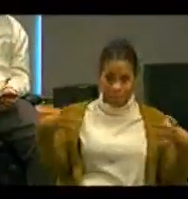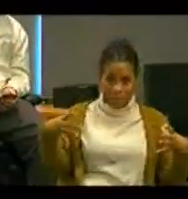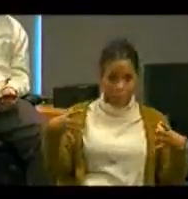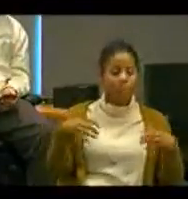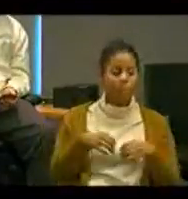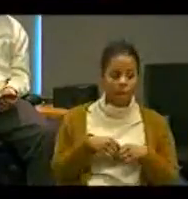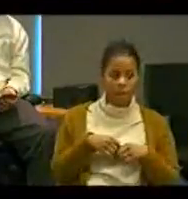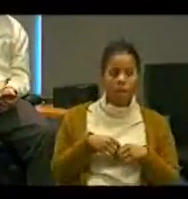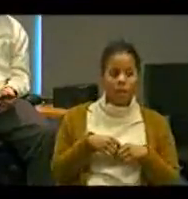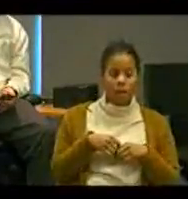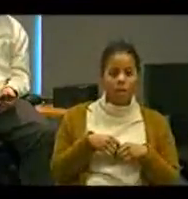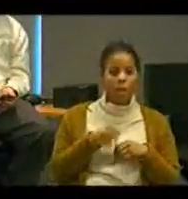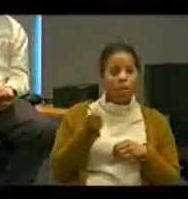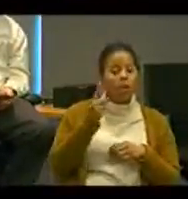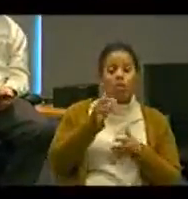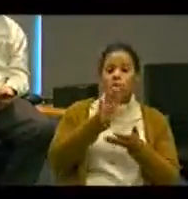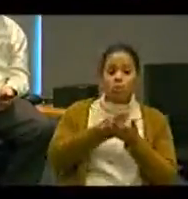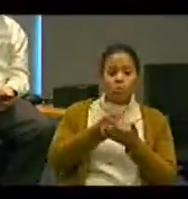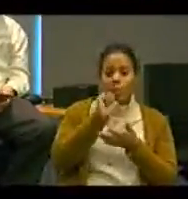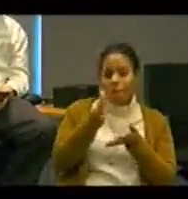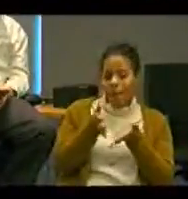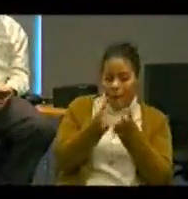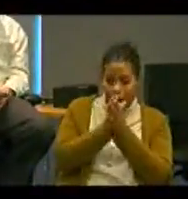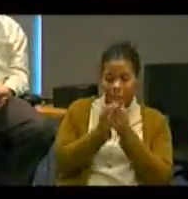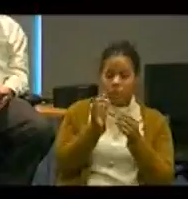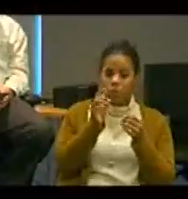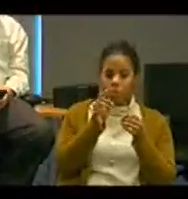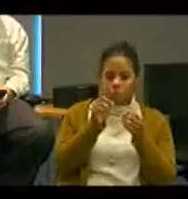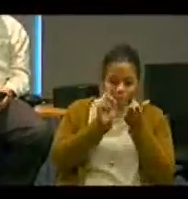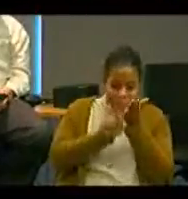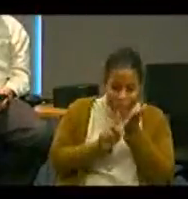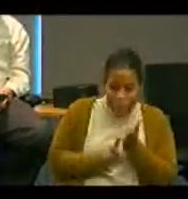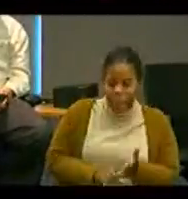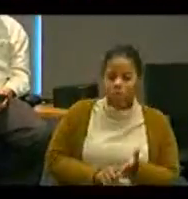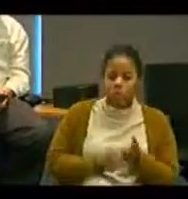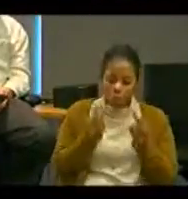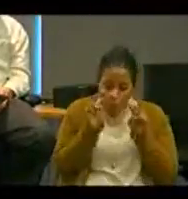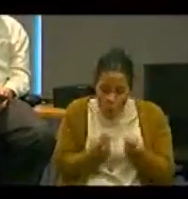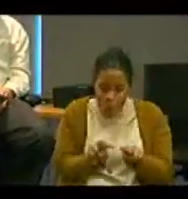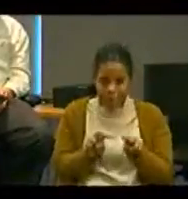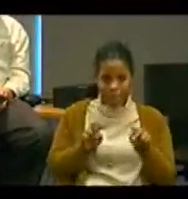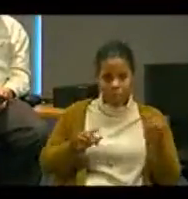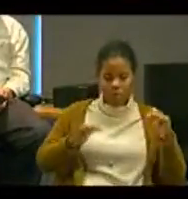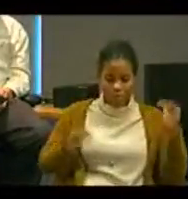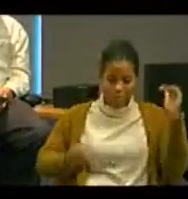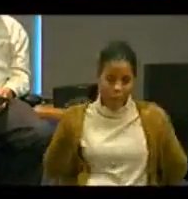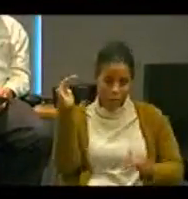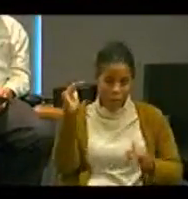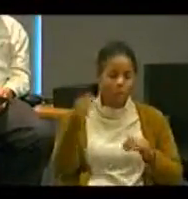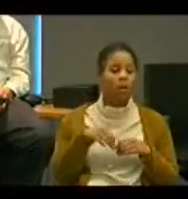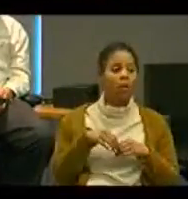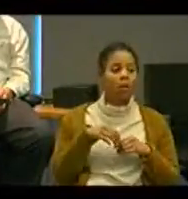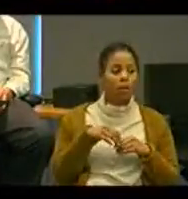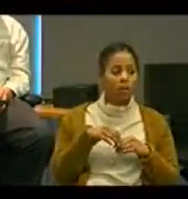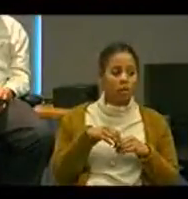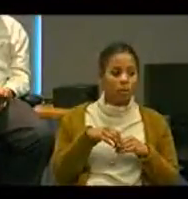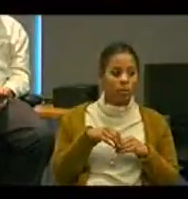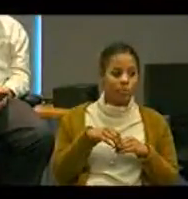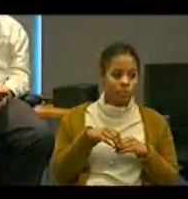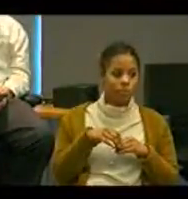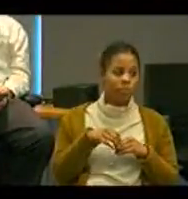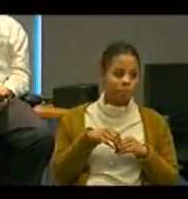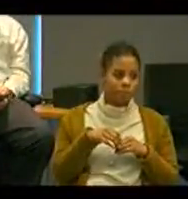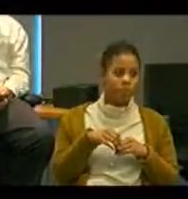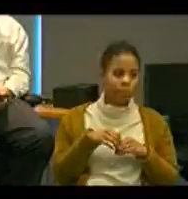aren't asked to examine, okay, let's look at these disparities in regard, once we take into account children who are displaying the same clinical